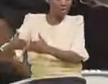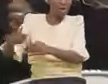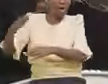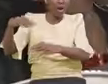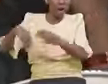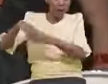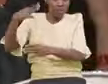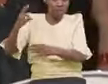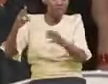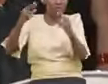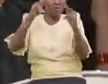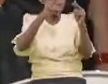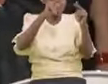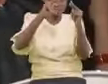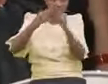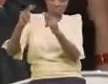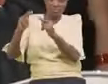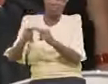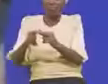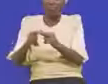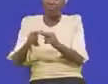Ne le dzo le anyigba dzi ekoe.